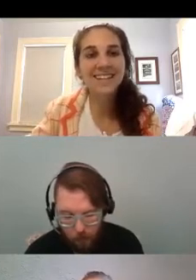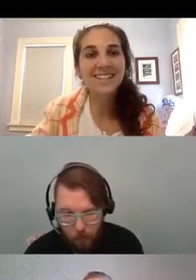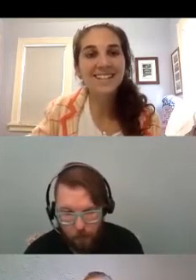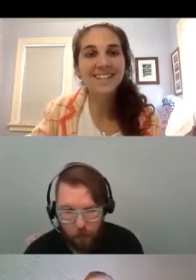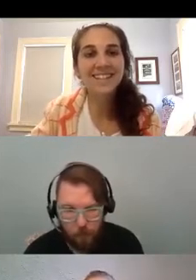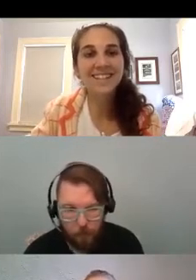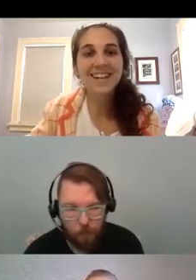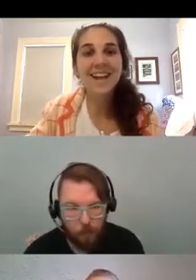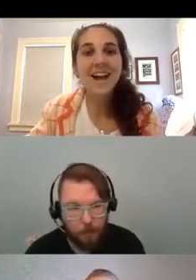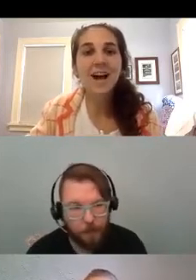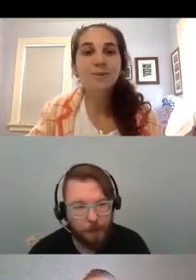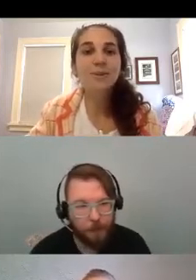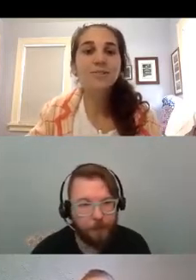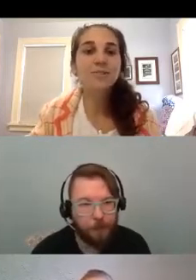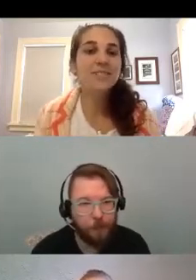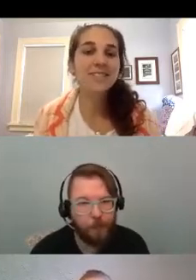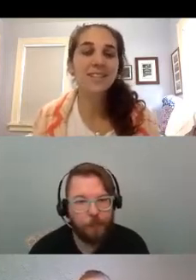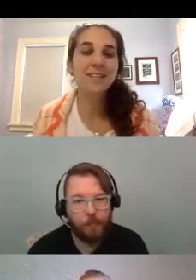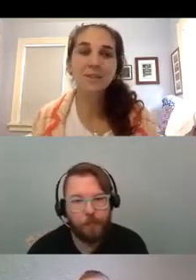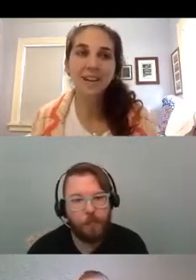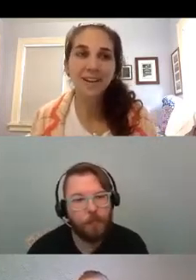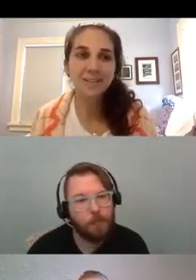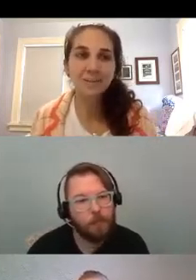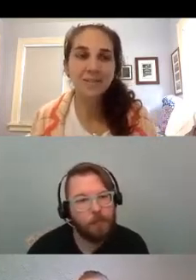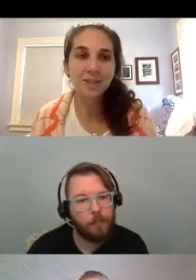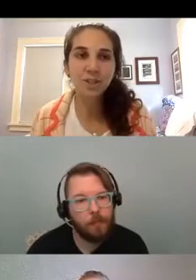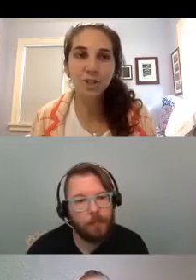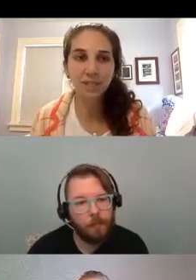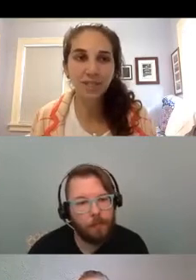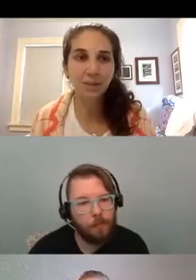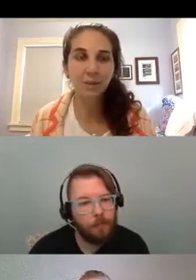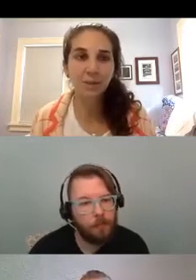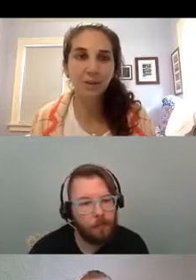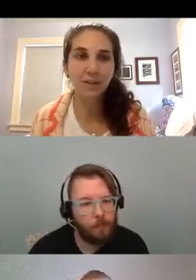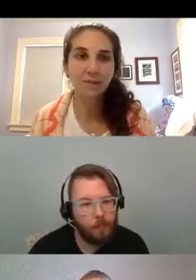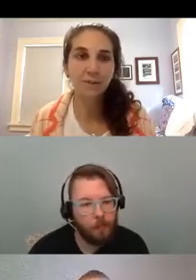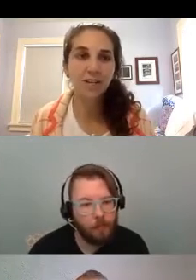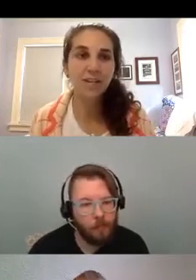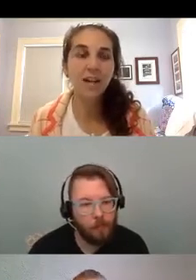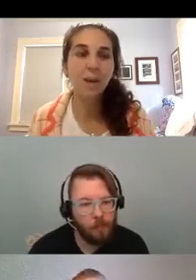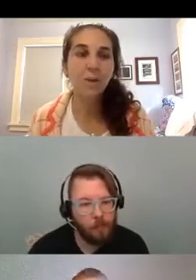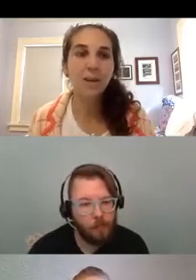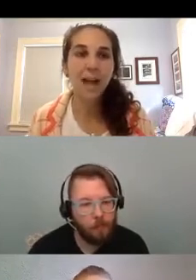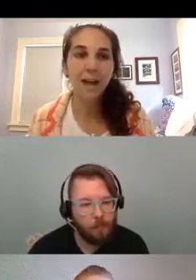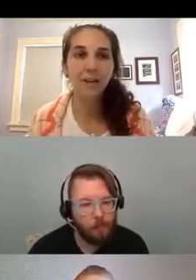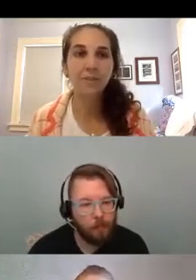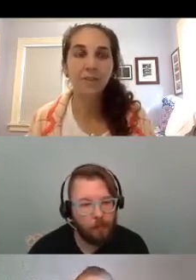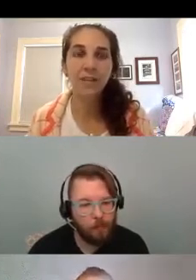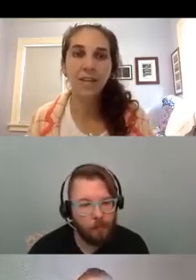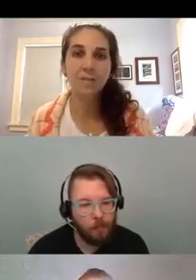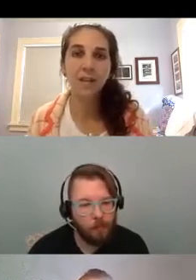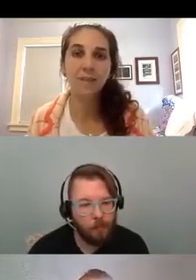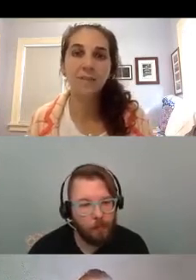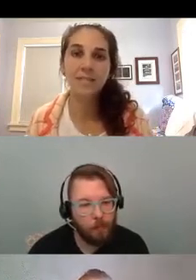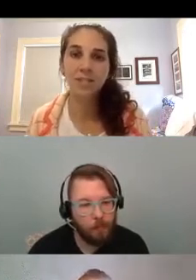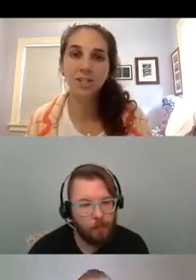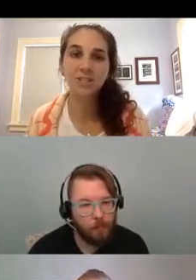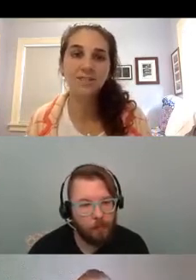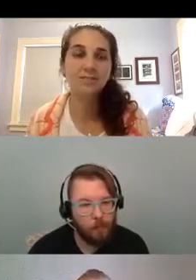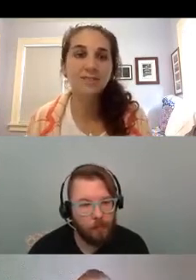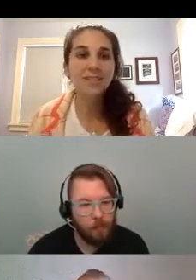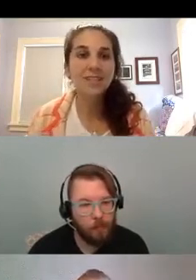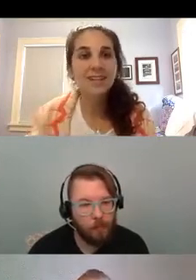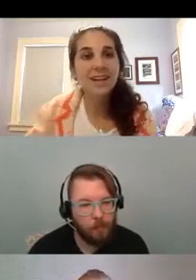next slide. So as you can see, there was not a specific degree that we were looking for when hiring for the engagement guide